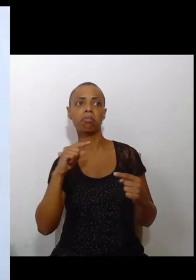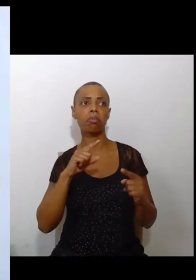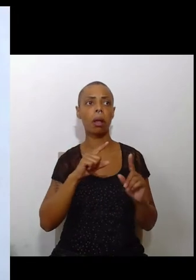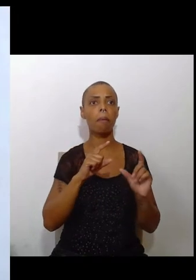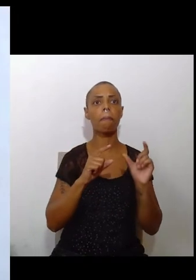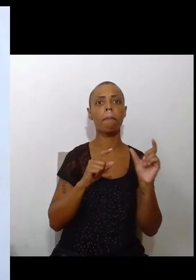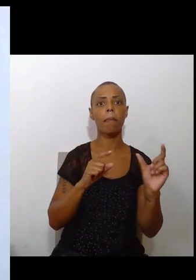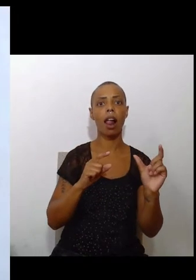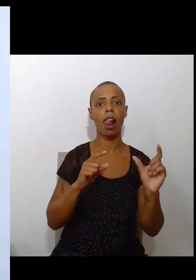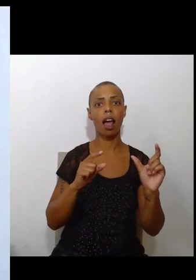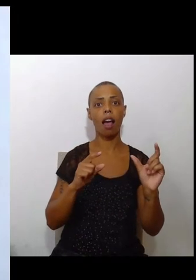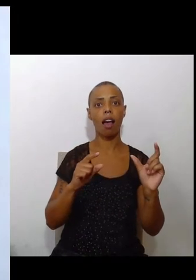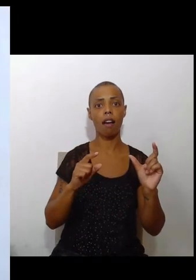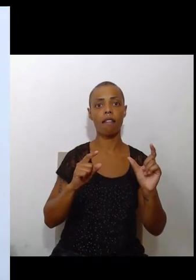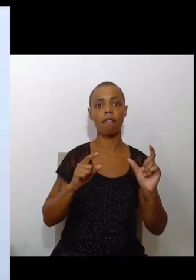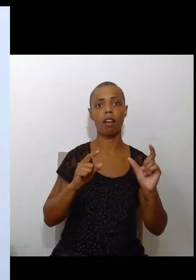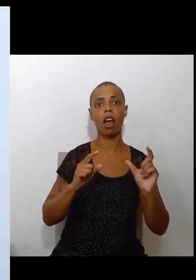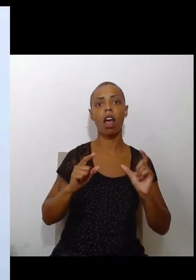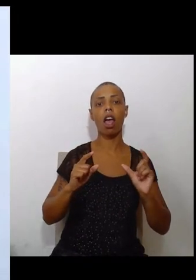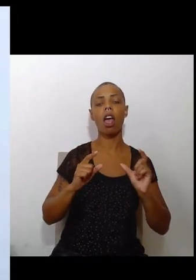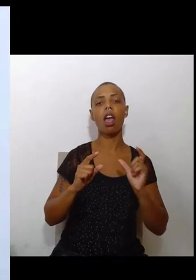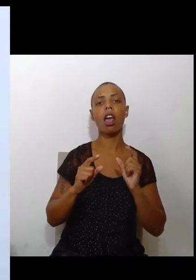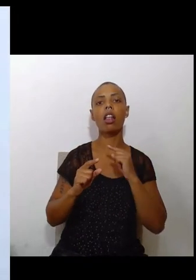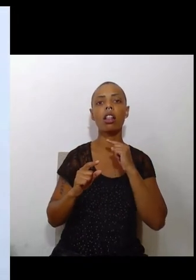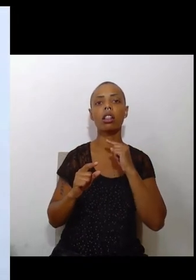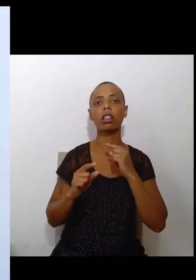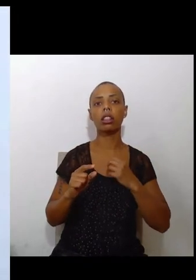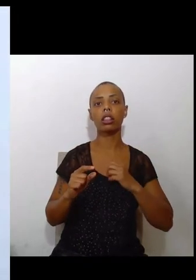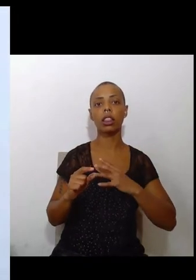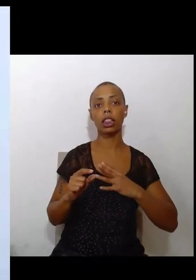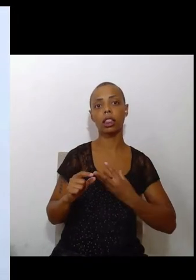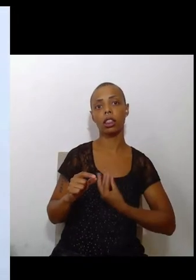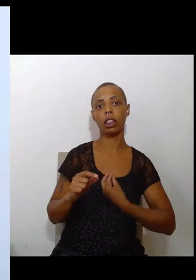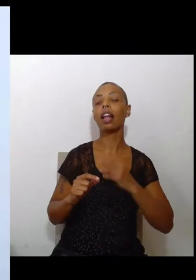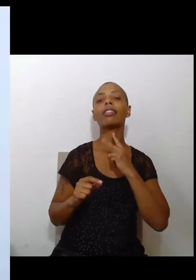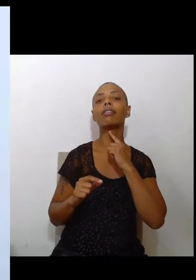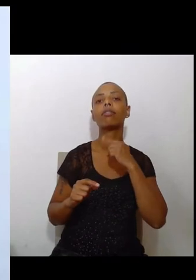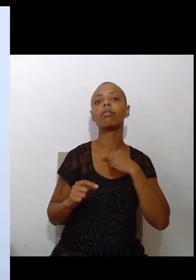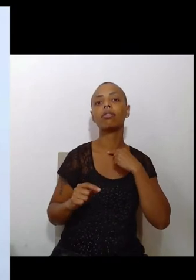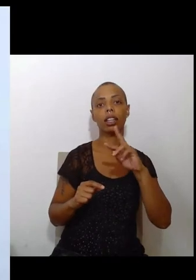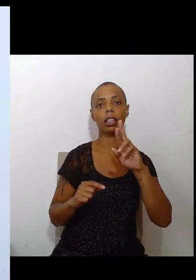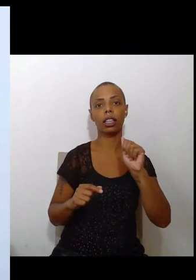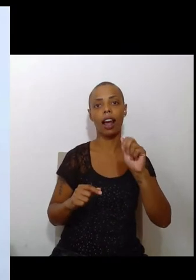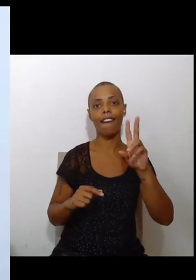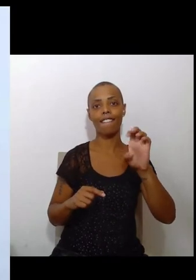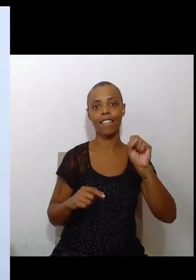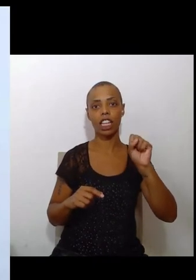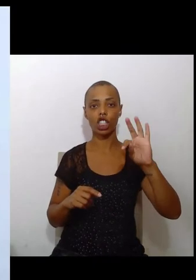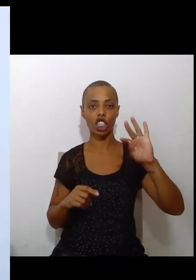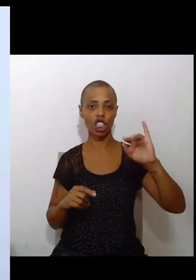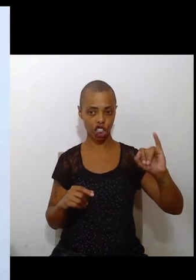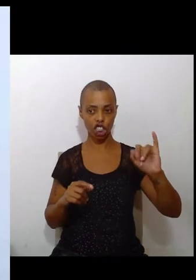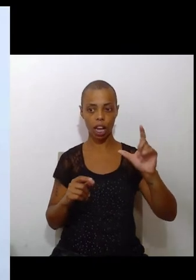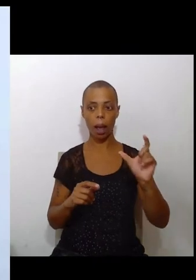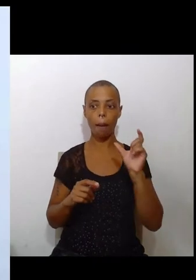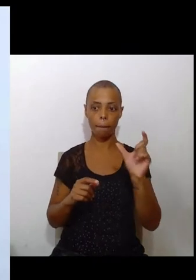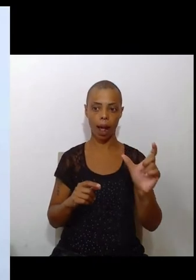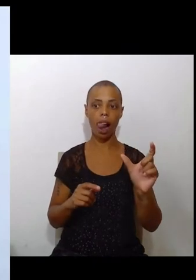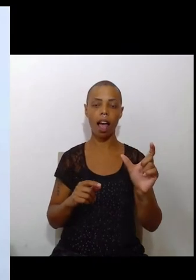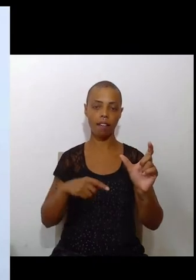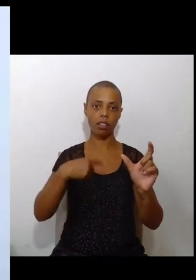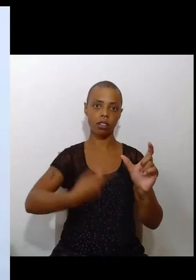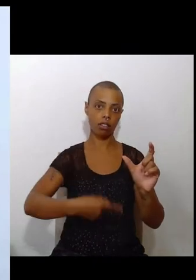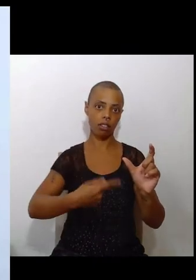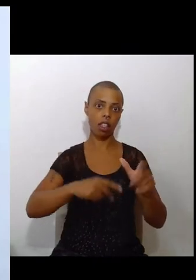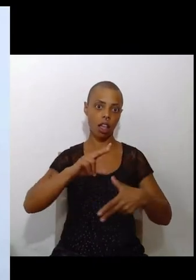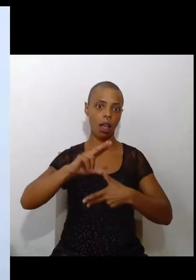between that word and Travis G which is a word that is very much used in Latin America